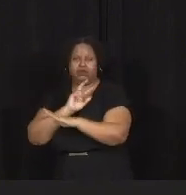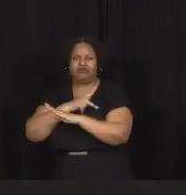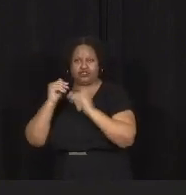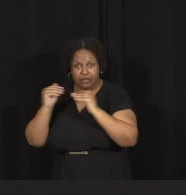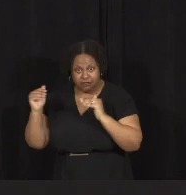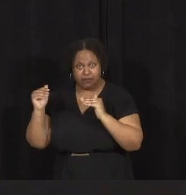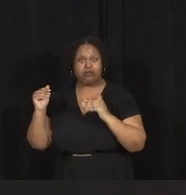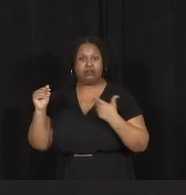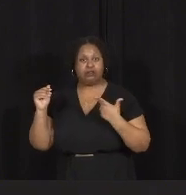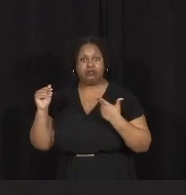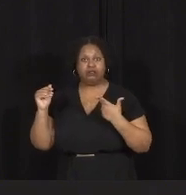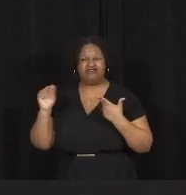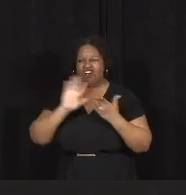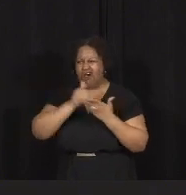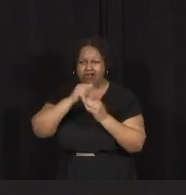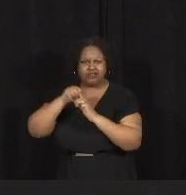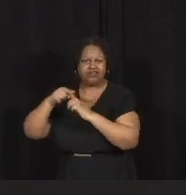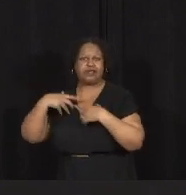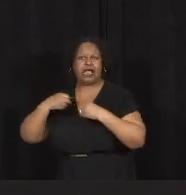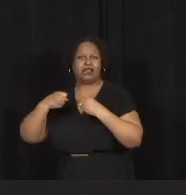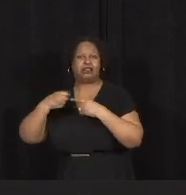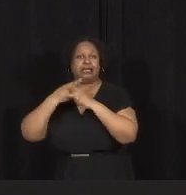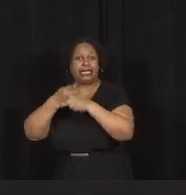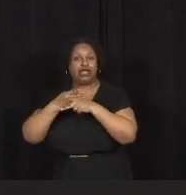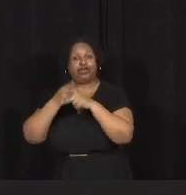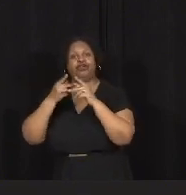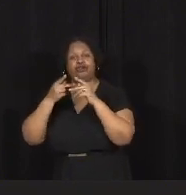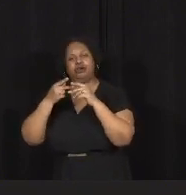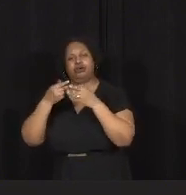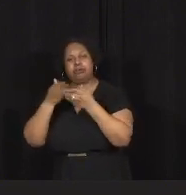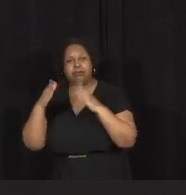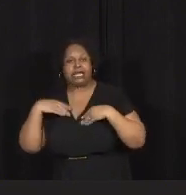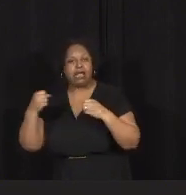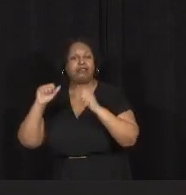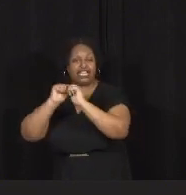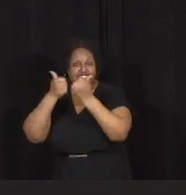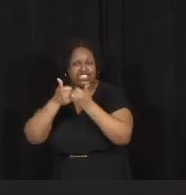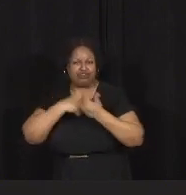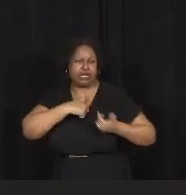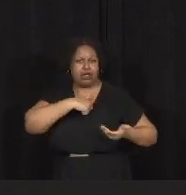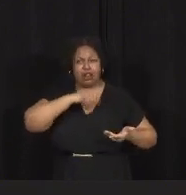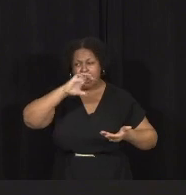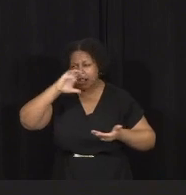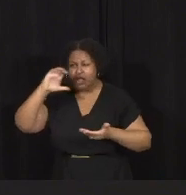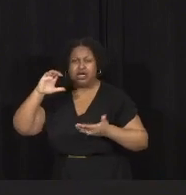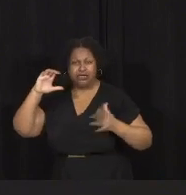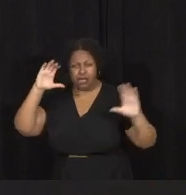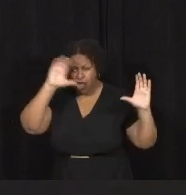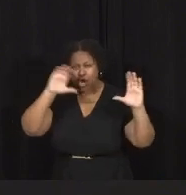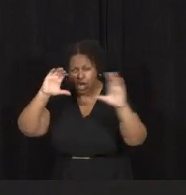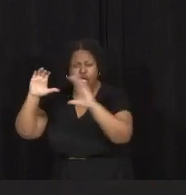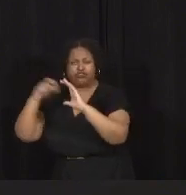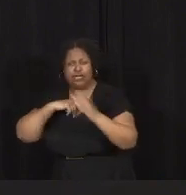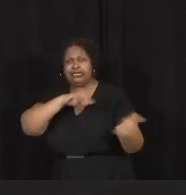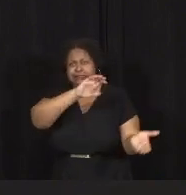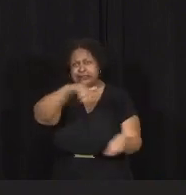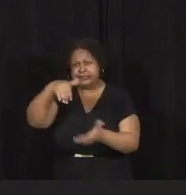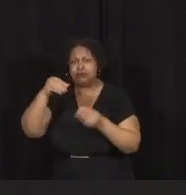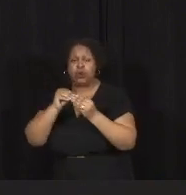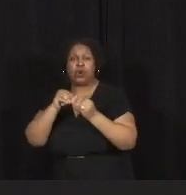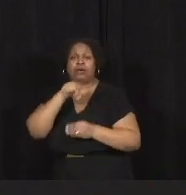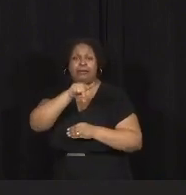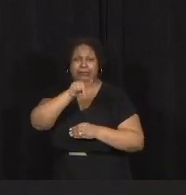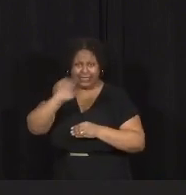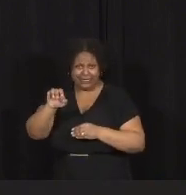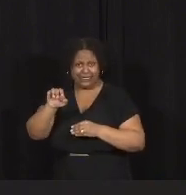agencies to secure more PPE. We're also encouraging conservation